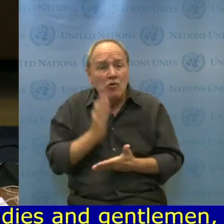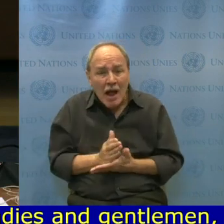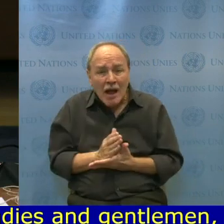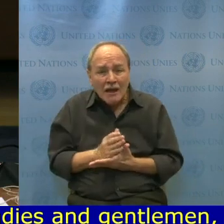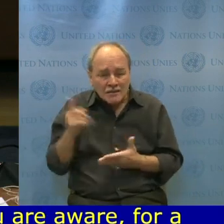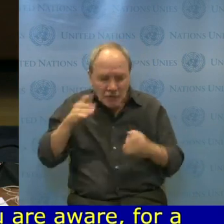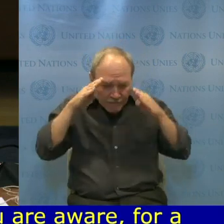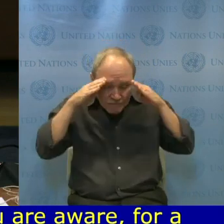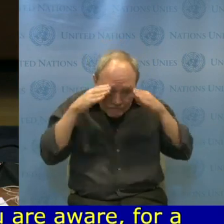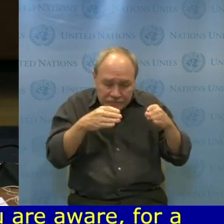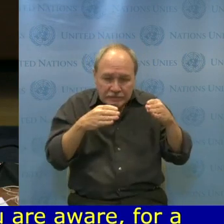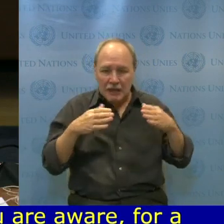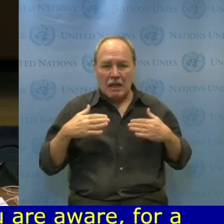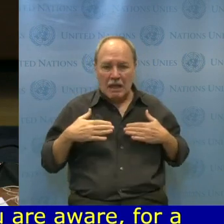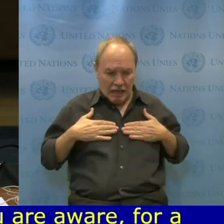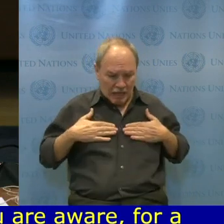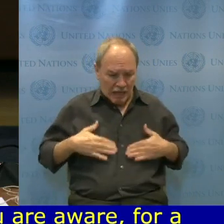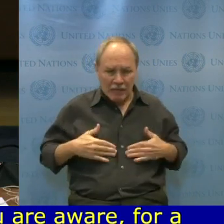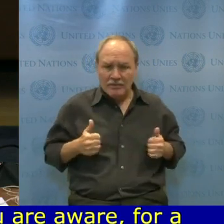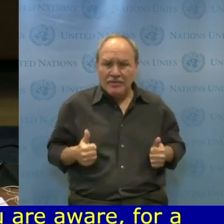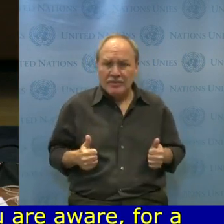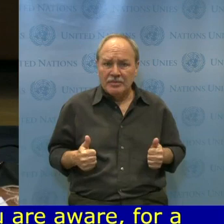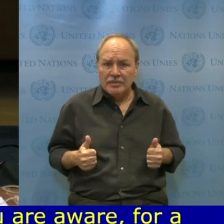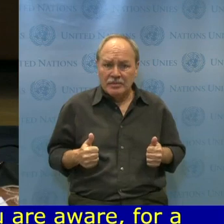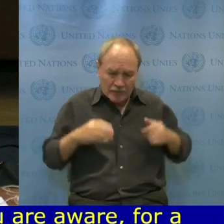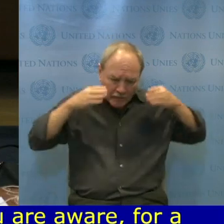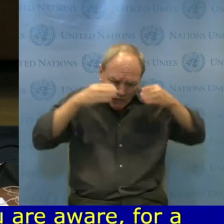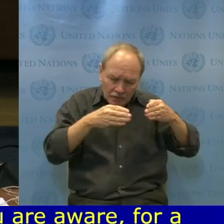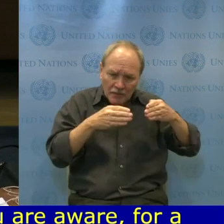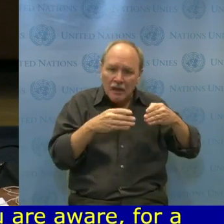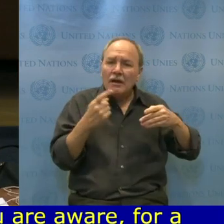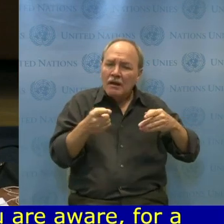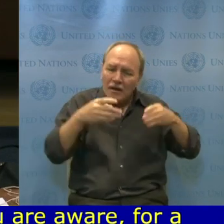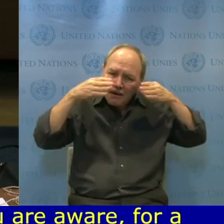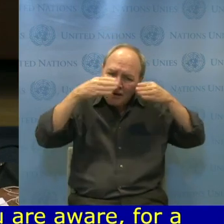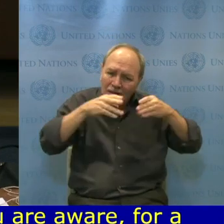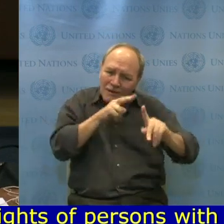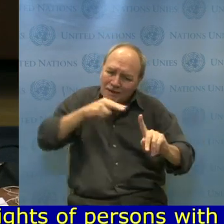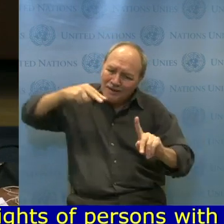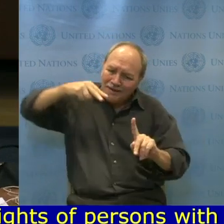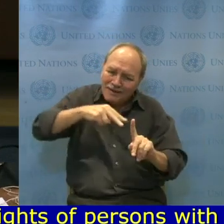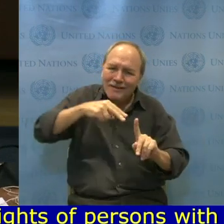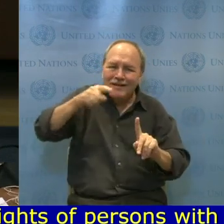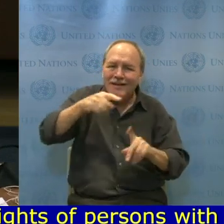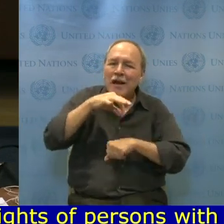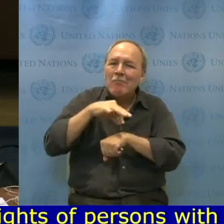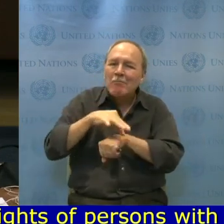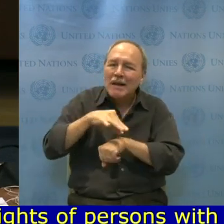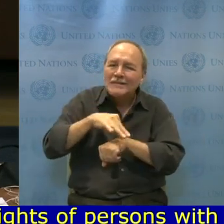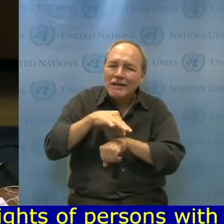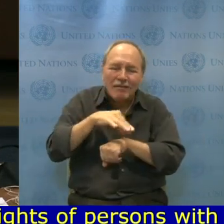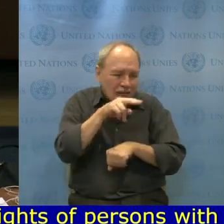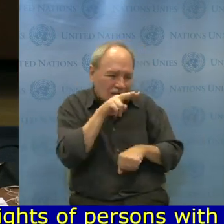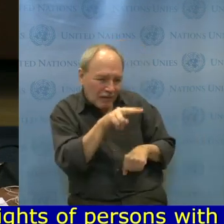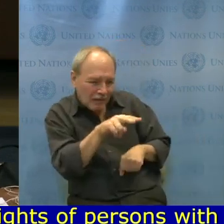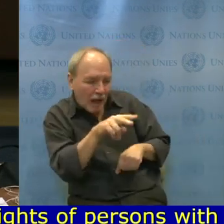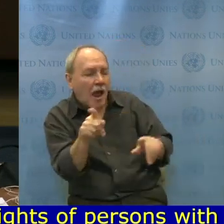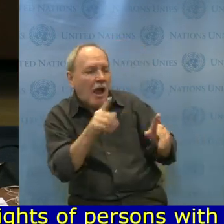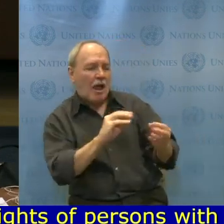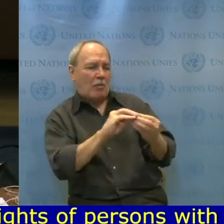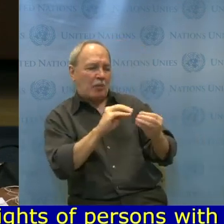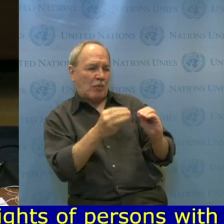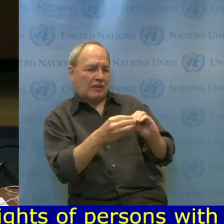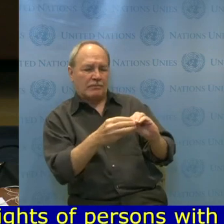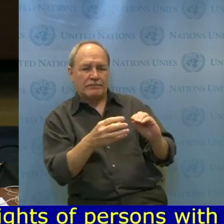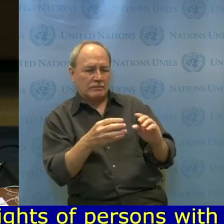our health. Looking at the medical model for disability, persons with disabilities were viewed solely